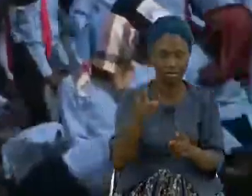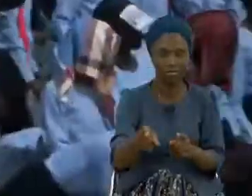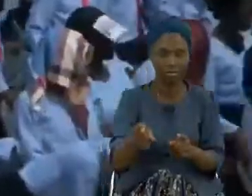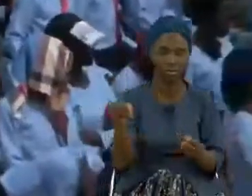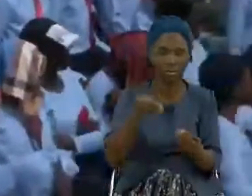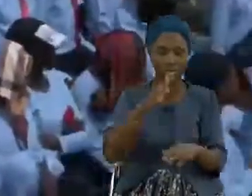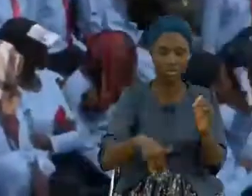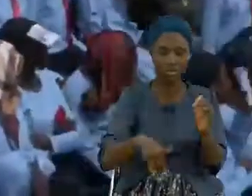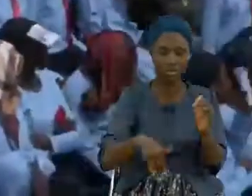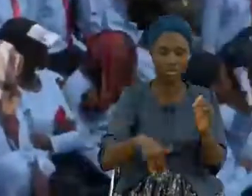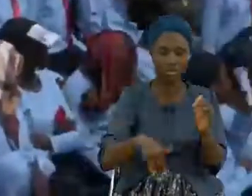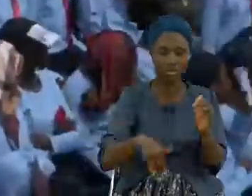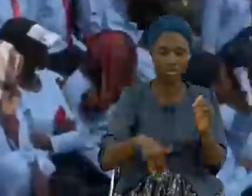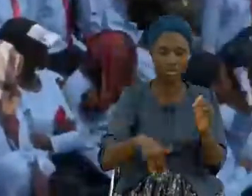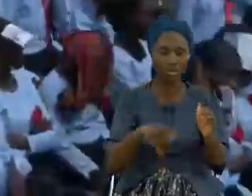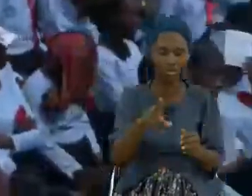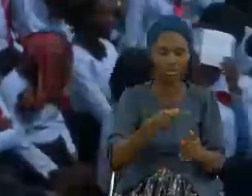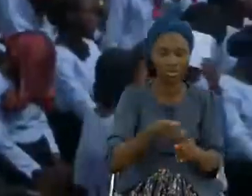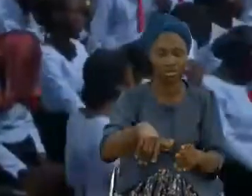self